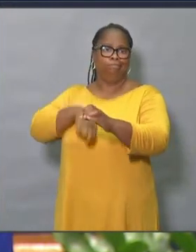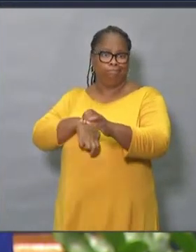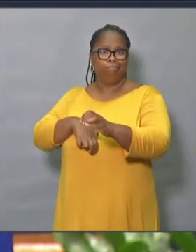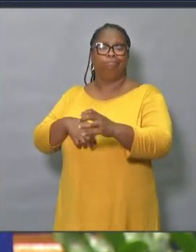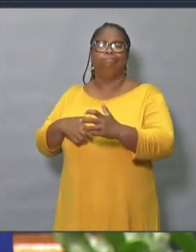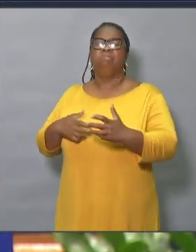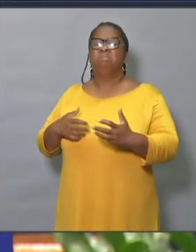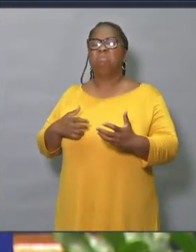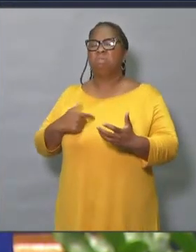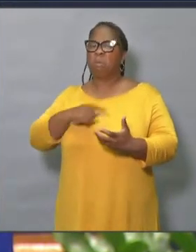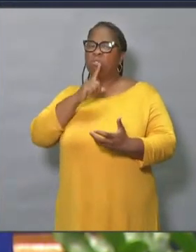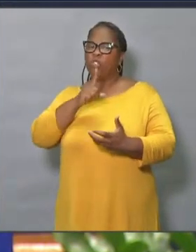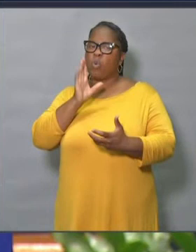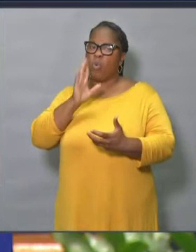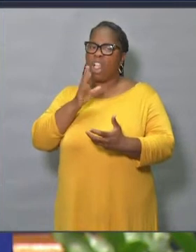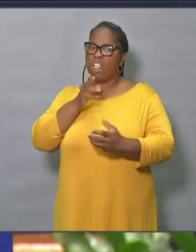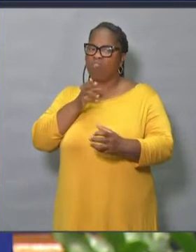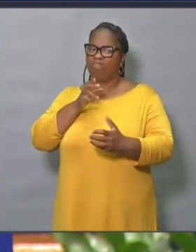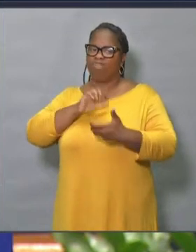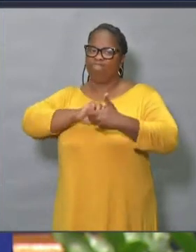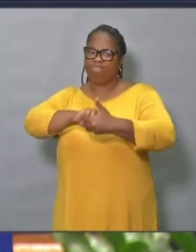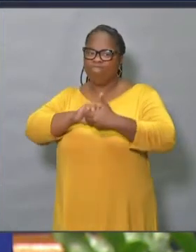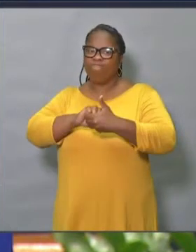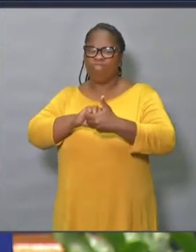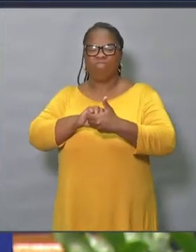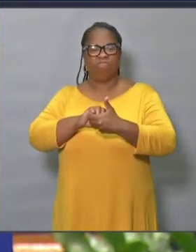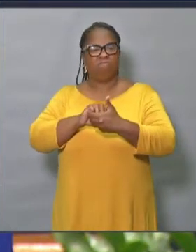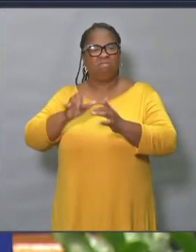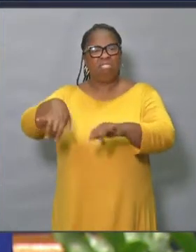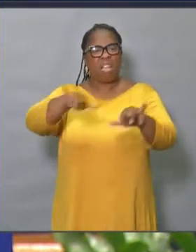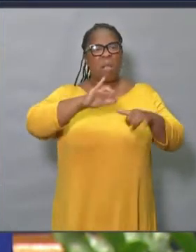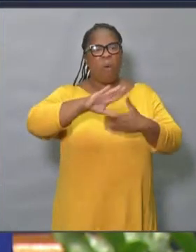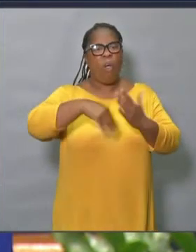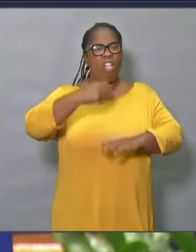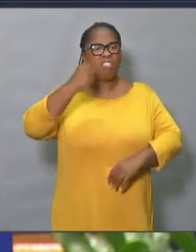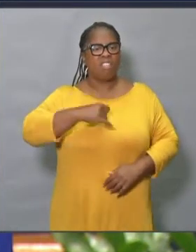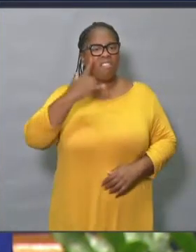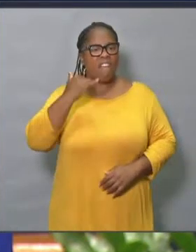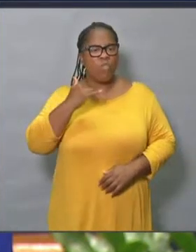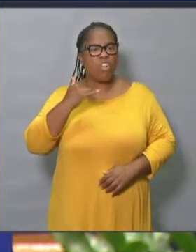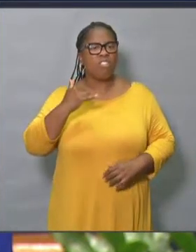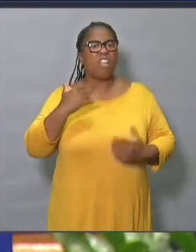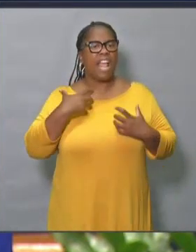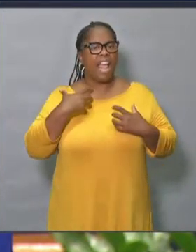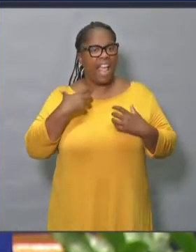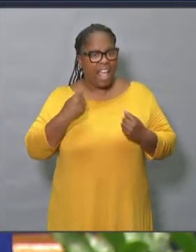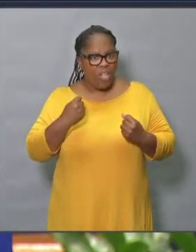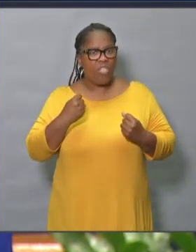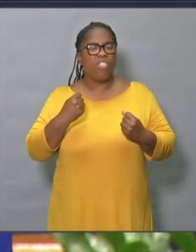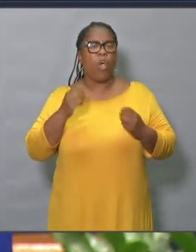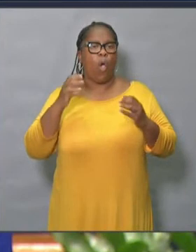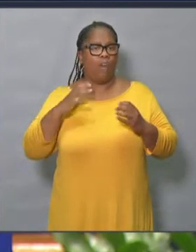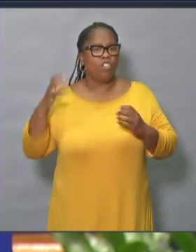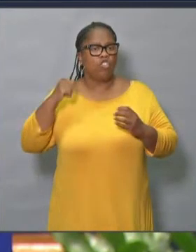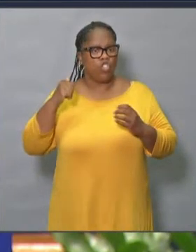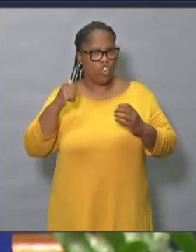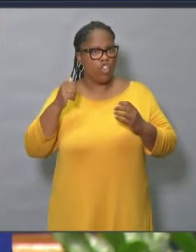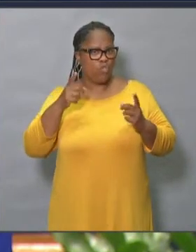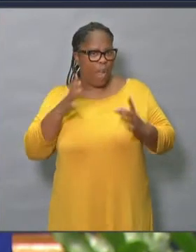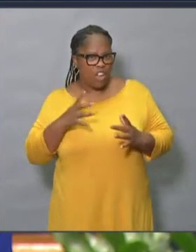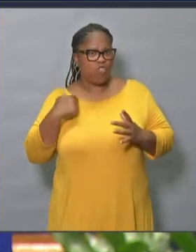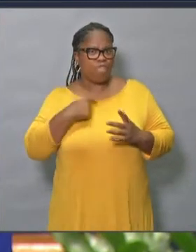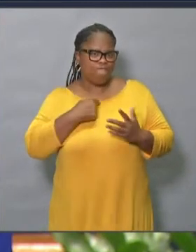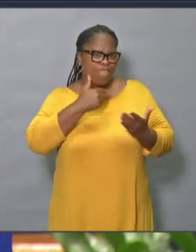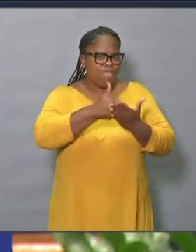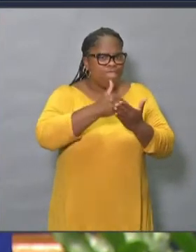working relationship, as we do with all of the Southern California directors and county health officers. These are really